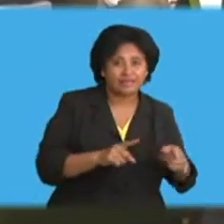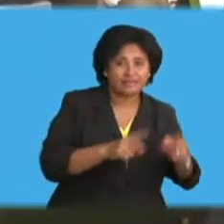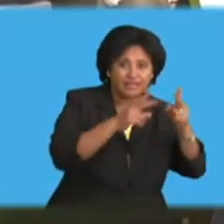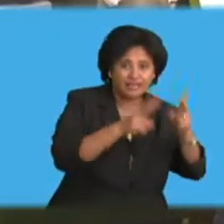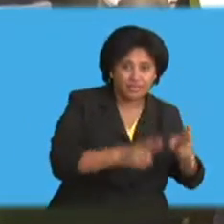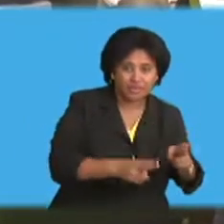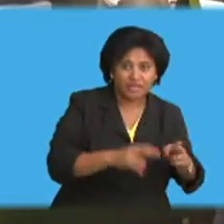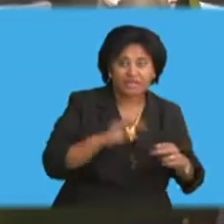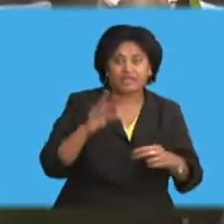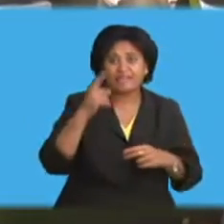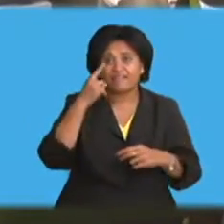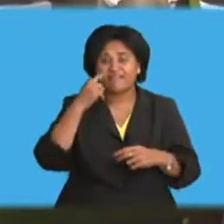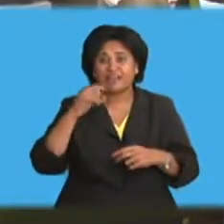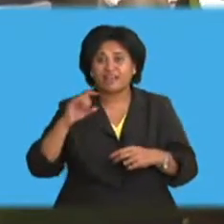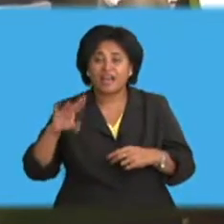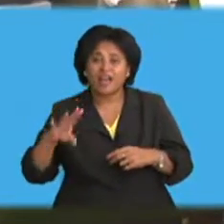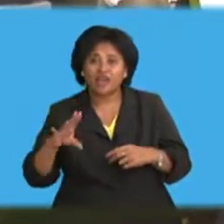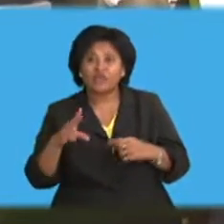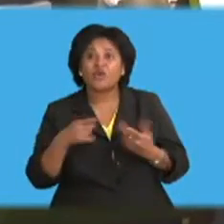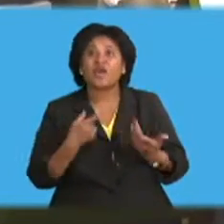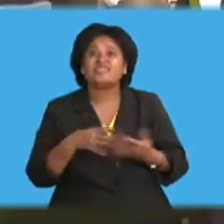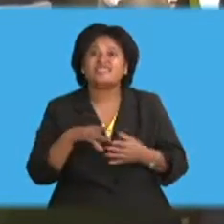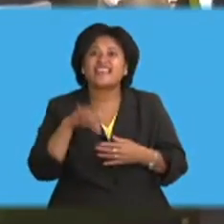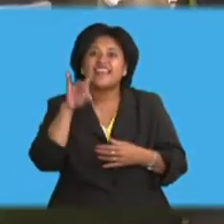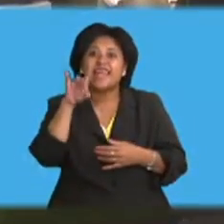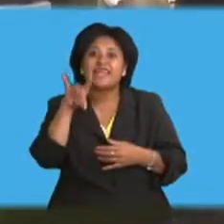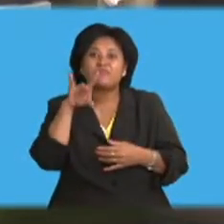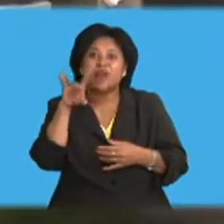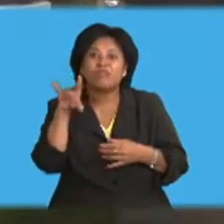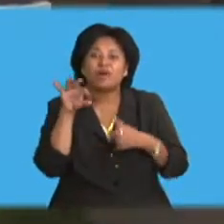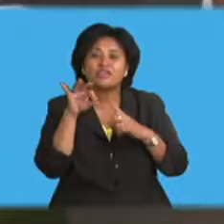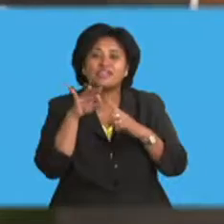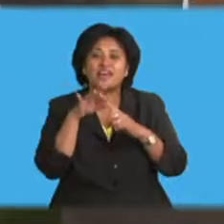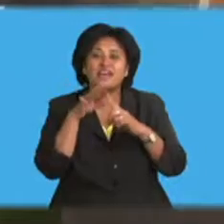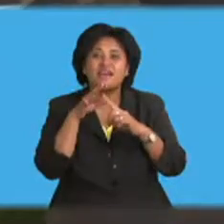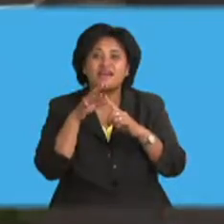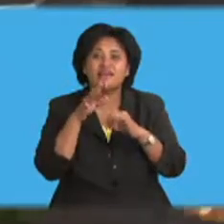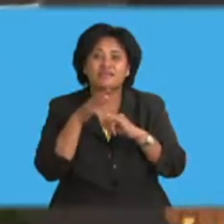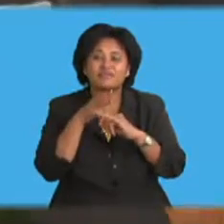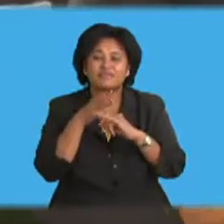host was possums. So